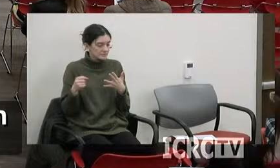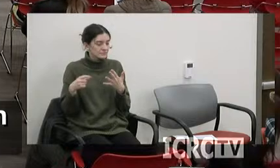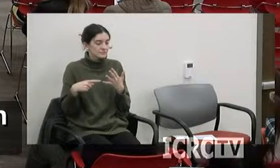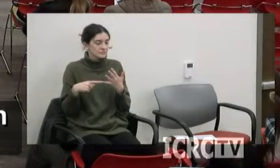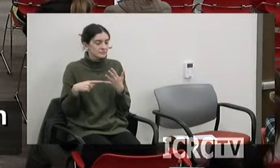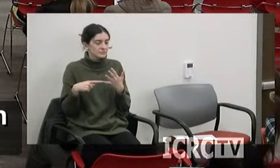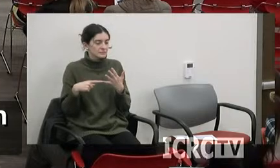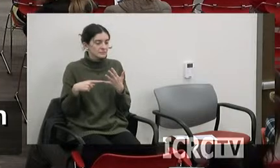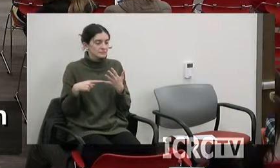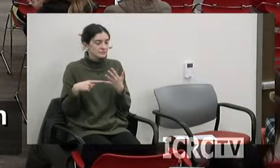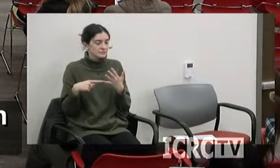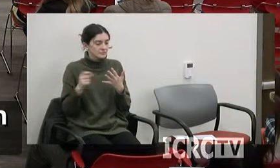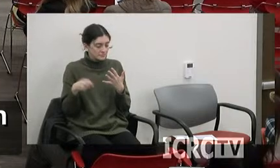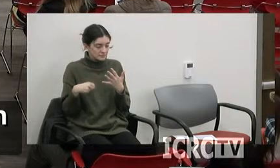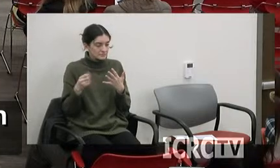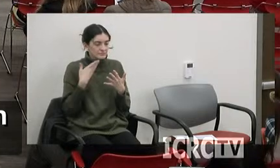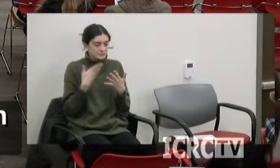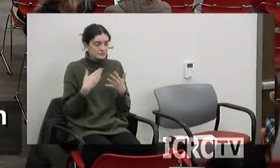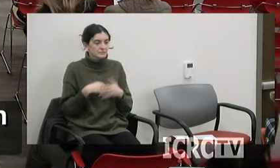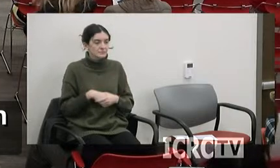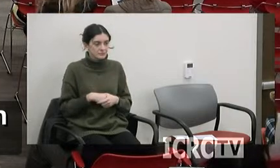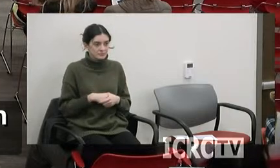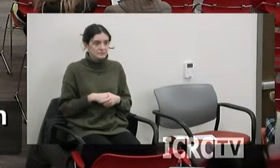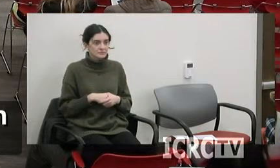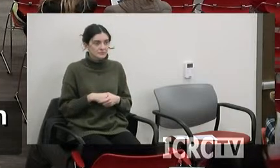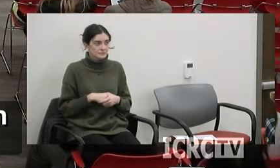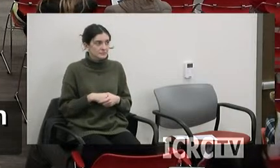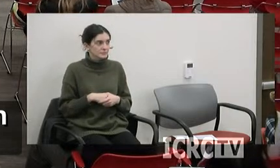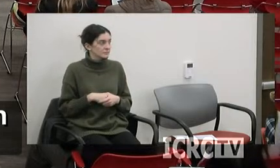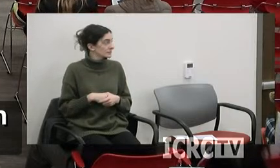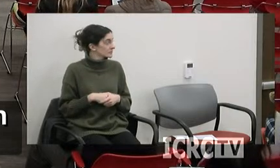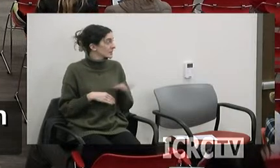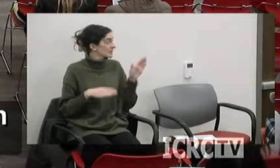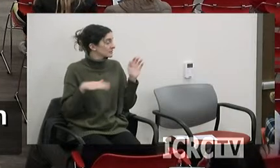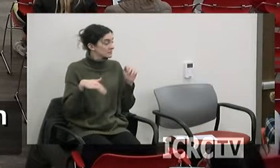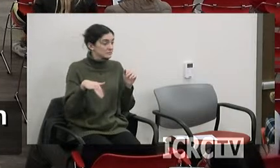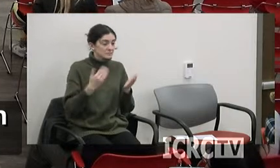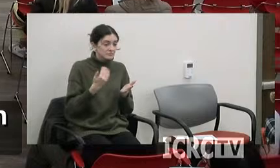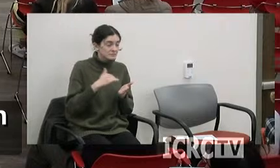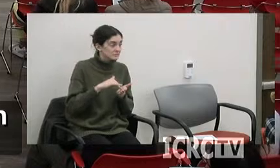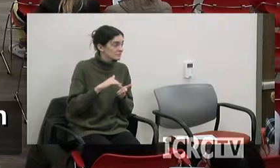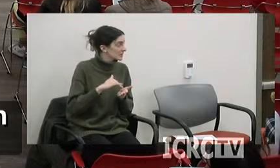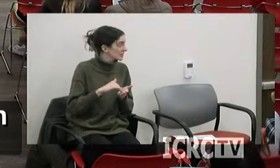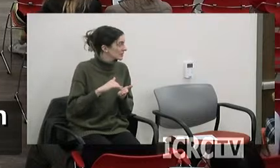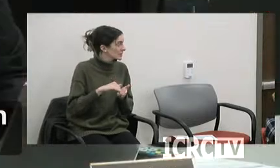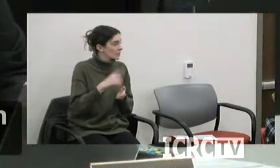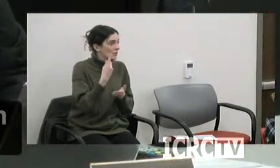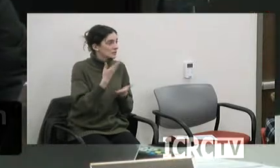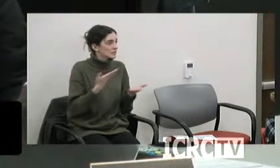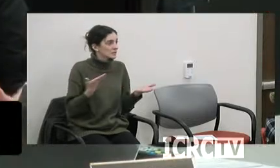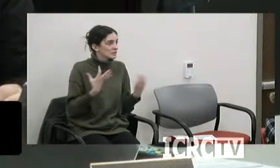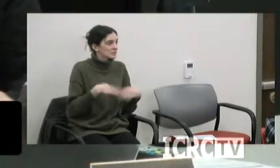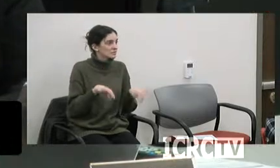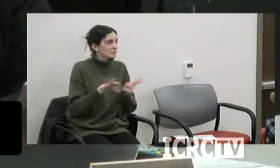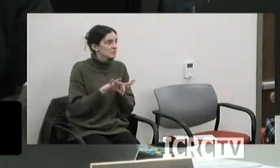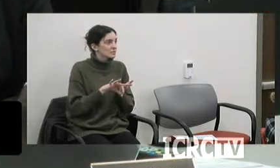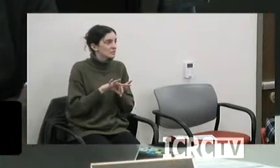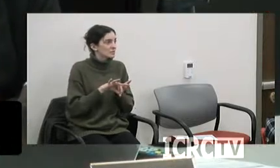Yes. Mr. Miranda? Yes, thank you. I do Moving have on. I do have one item that Yes, sir. I did want to bring up as an information